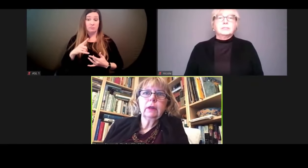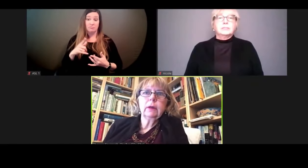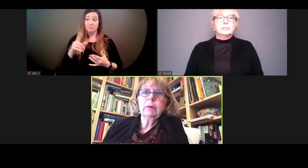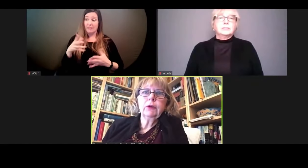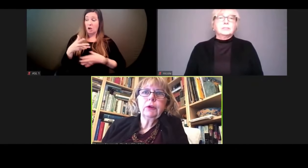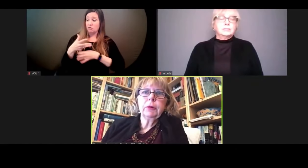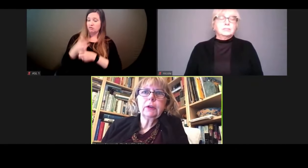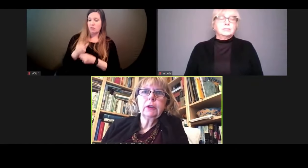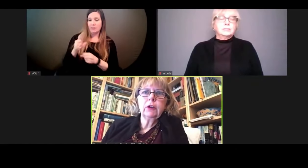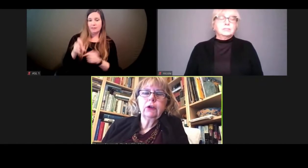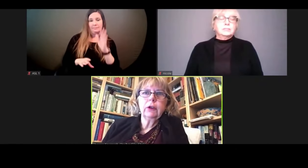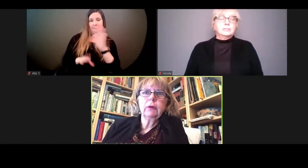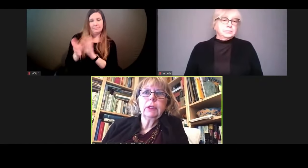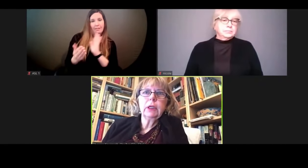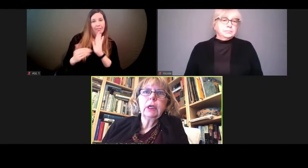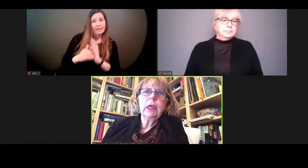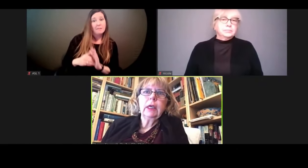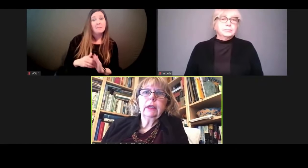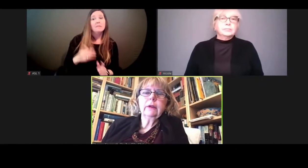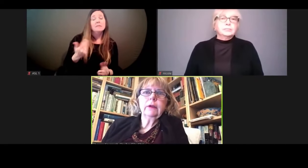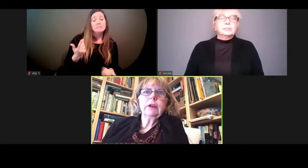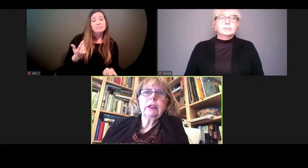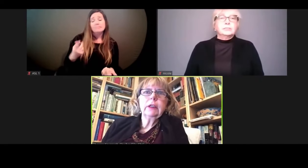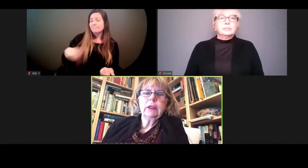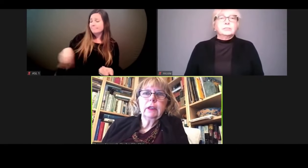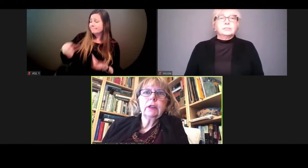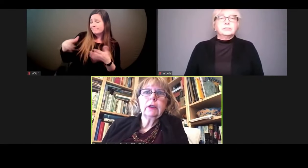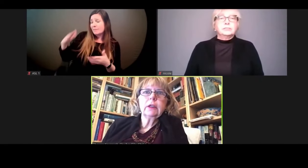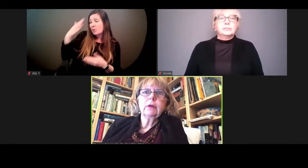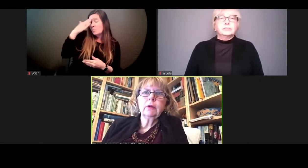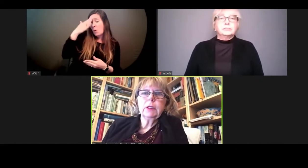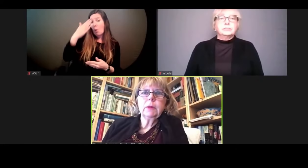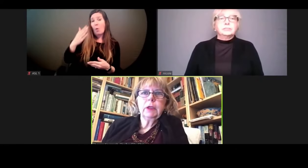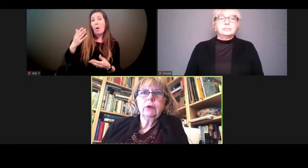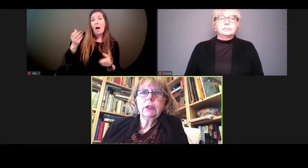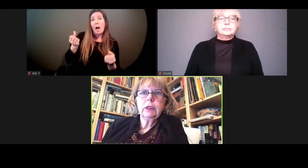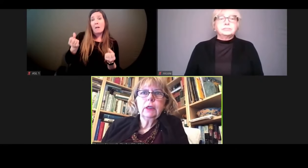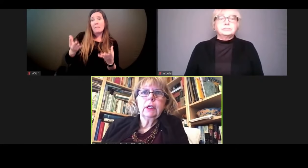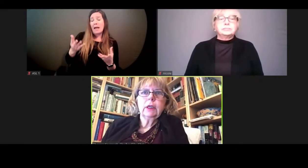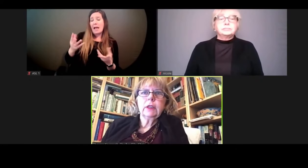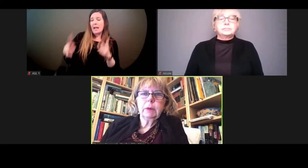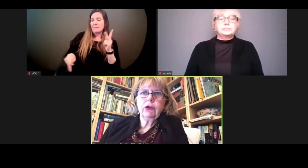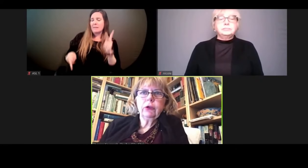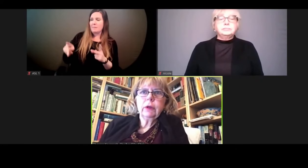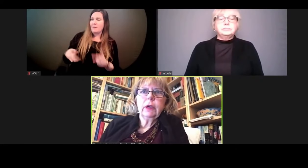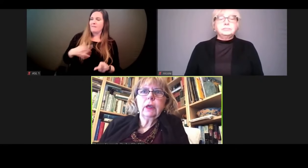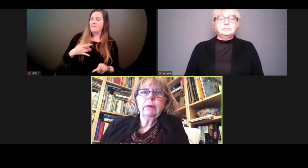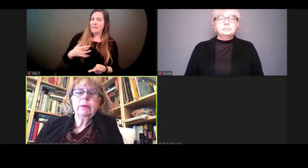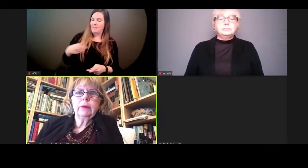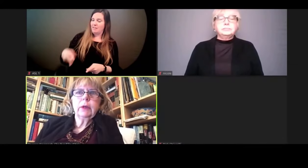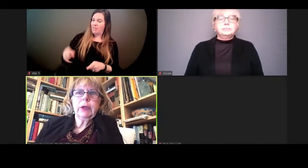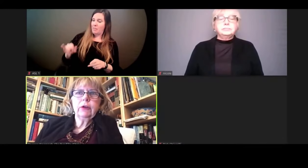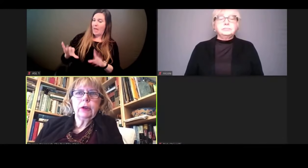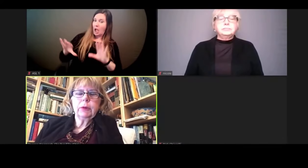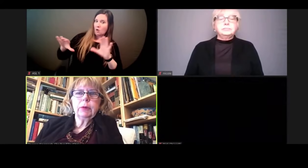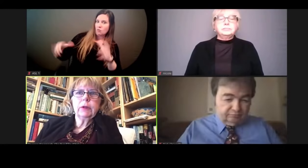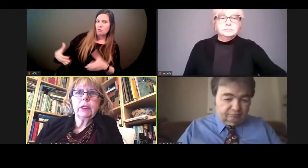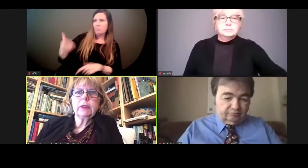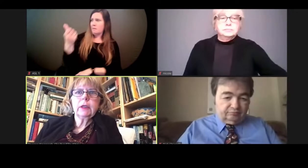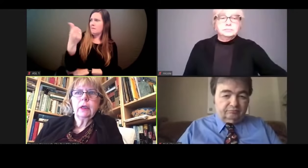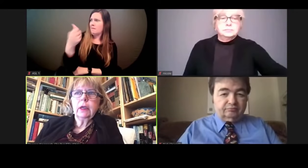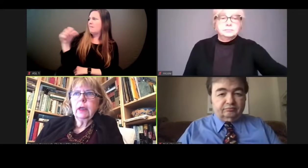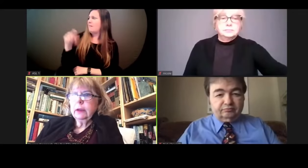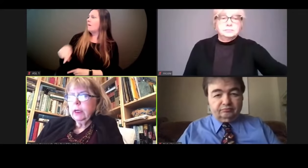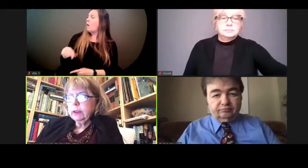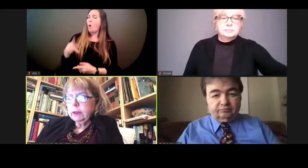and much of your presentation dealt with it, is the feeling that this is a group that's being treated special compared to other